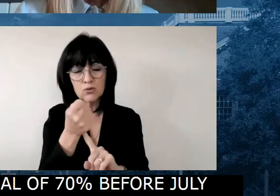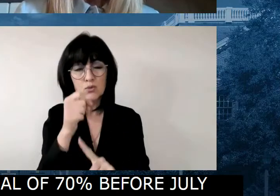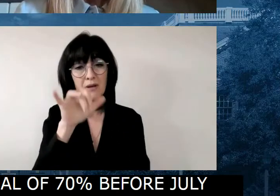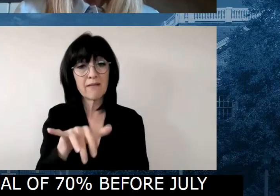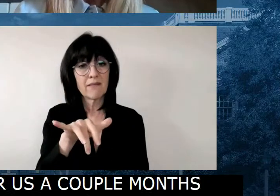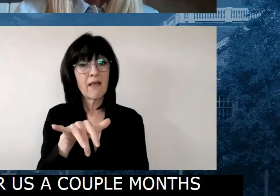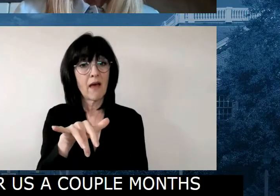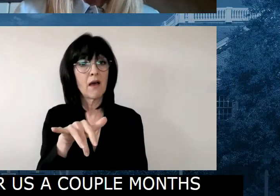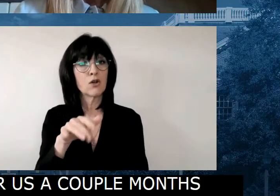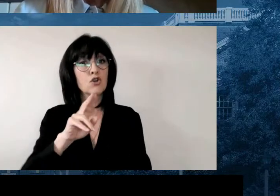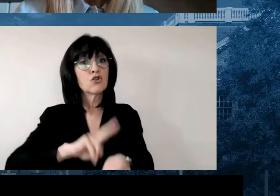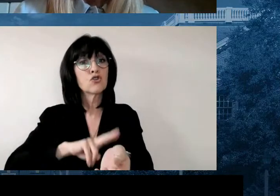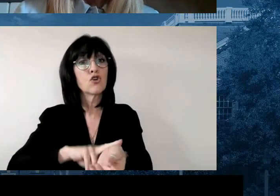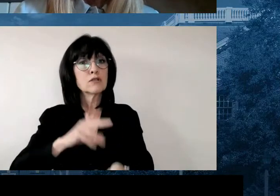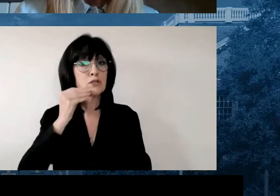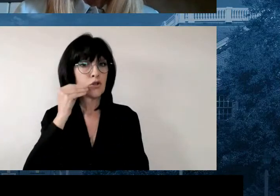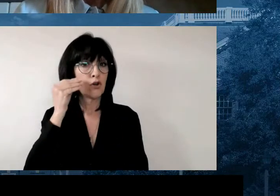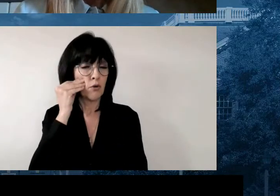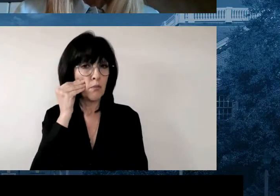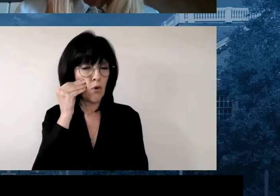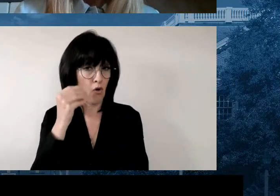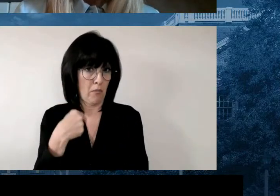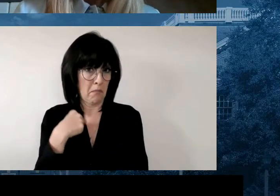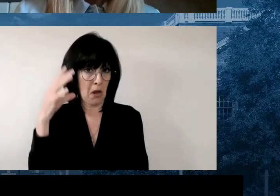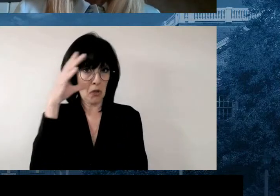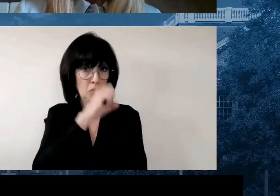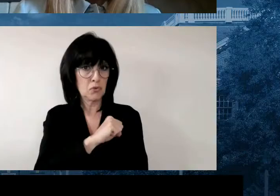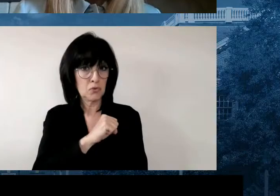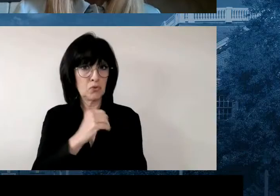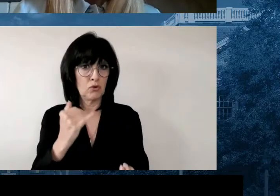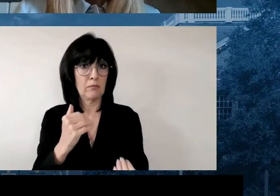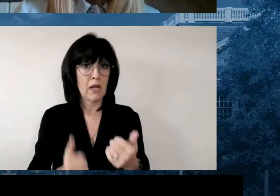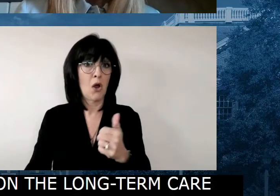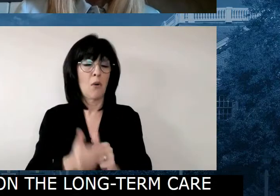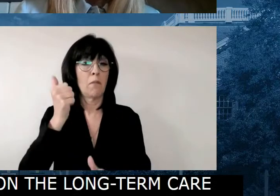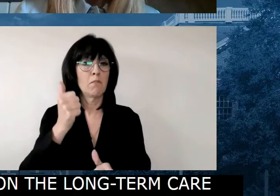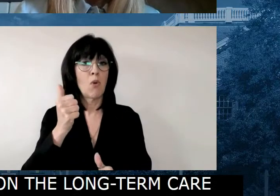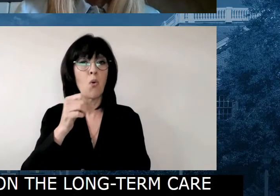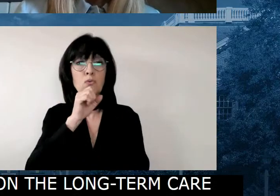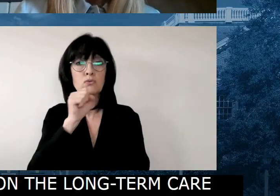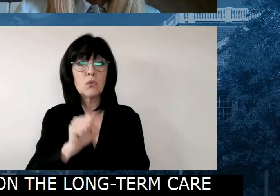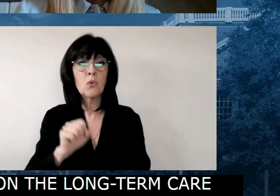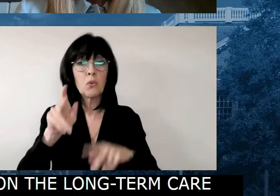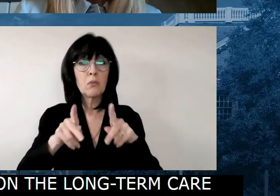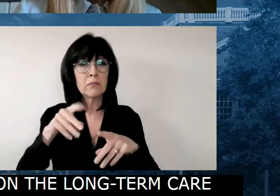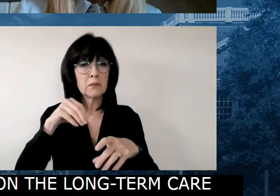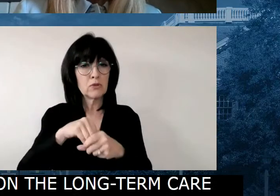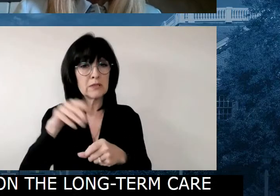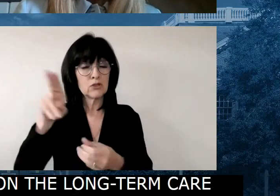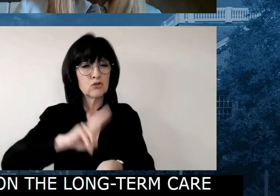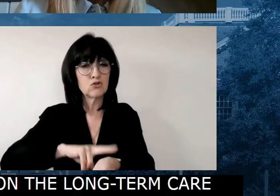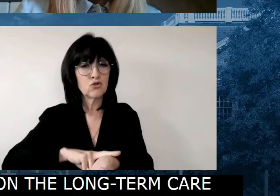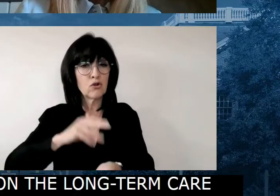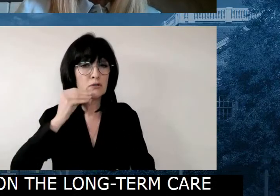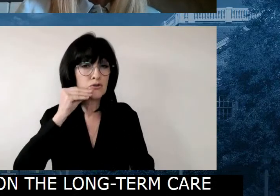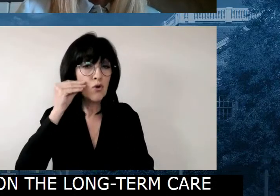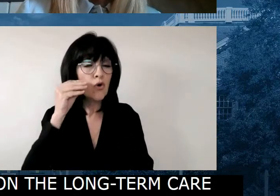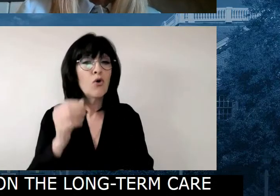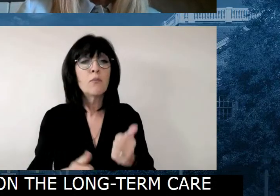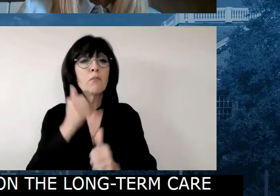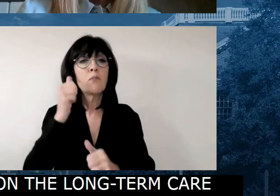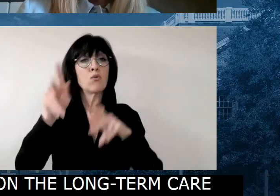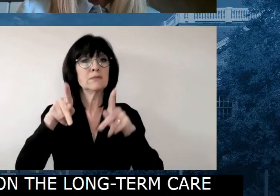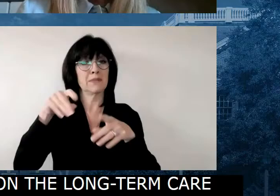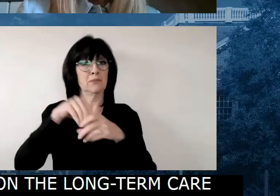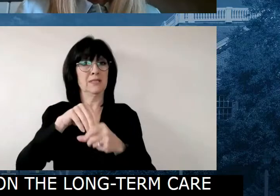new guidance. Assuming most residents are fully vaccinated now, just how does the new guidance with